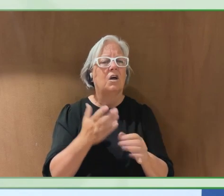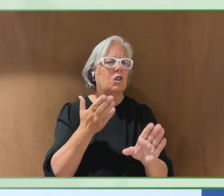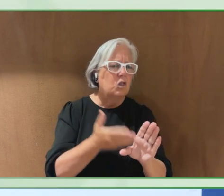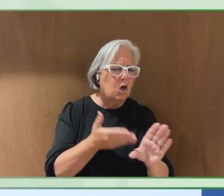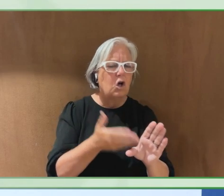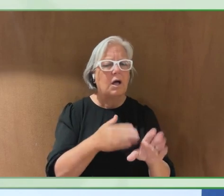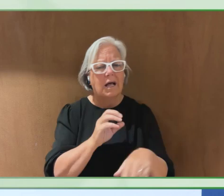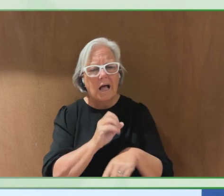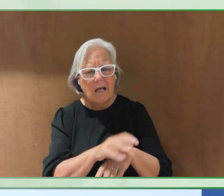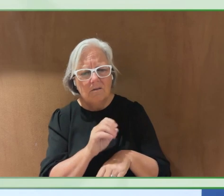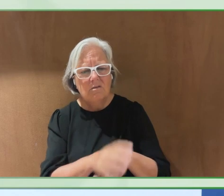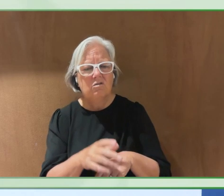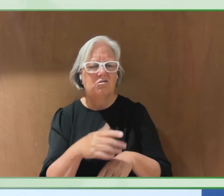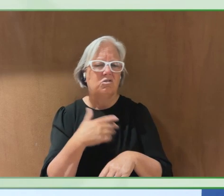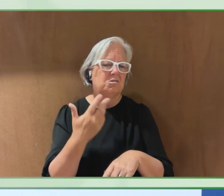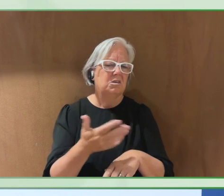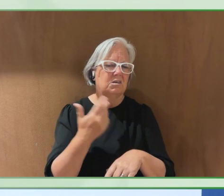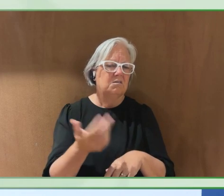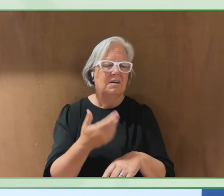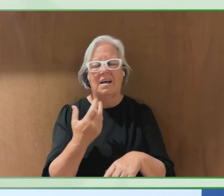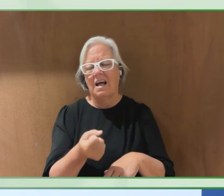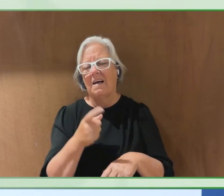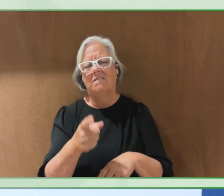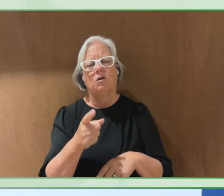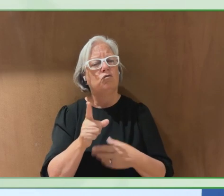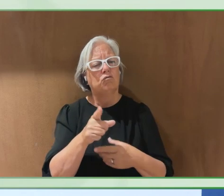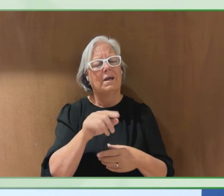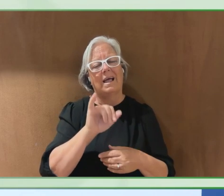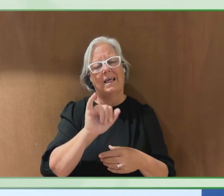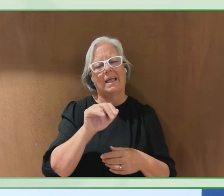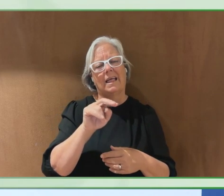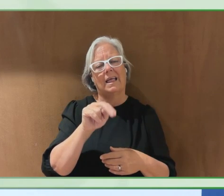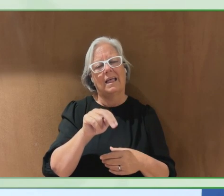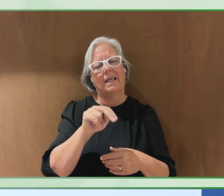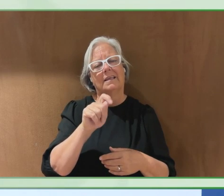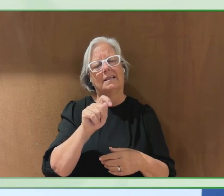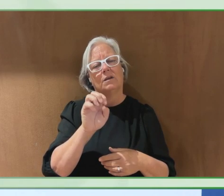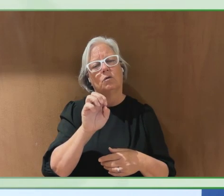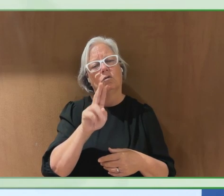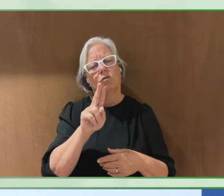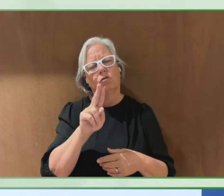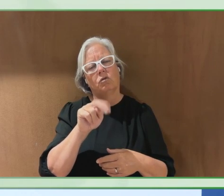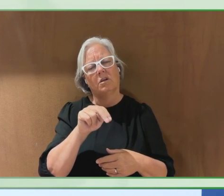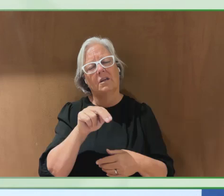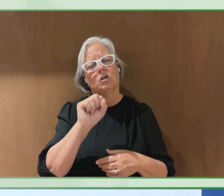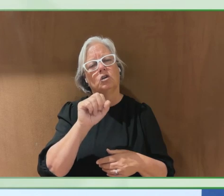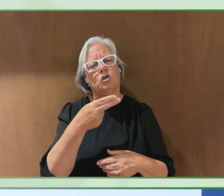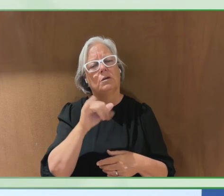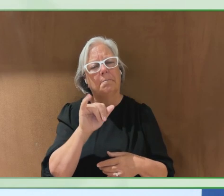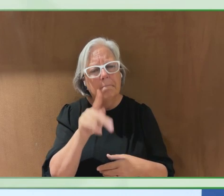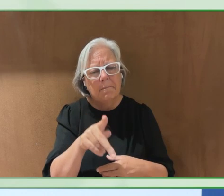of workshops, internships, and our unique methods. And one of them is job crafting. It's a very interesting